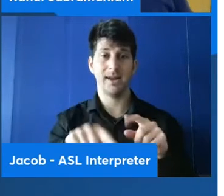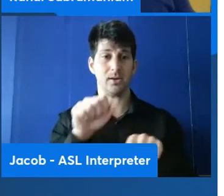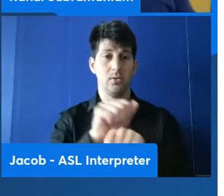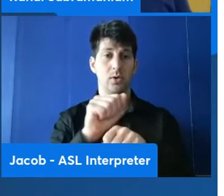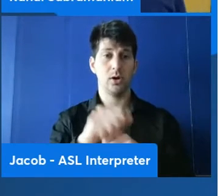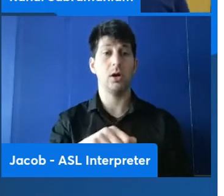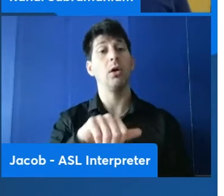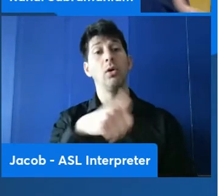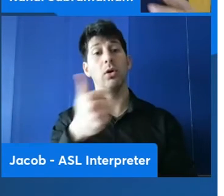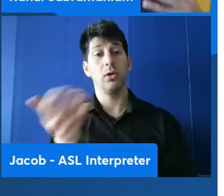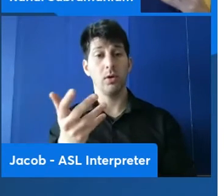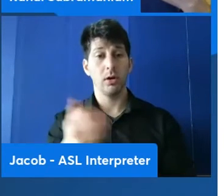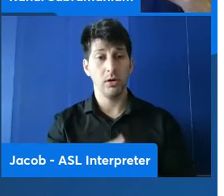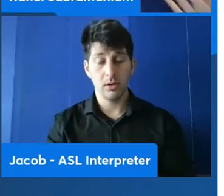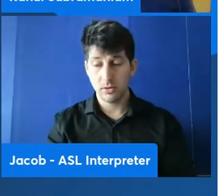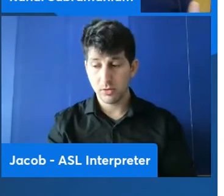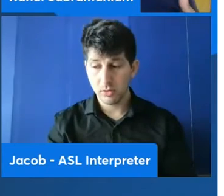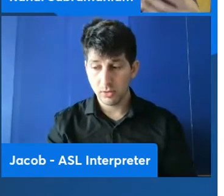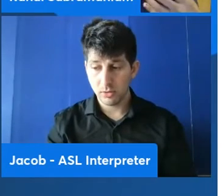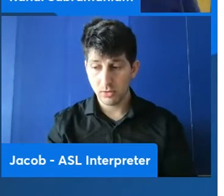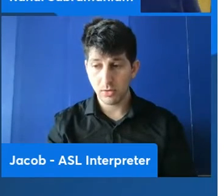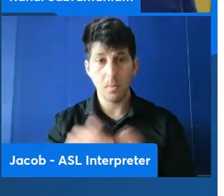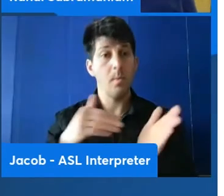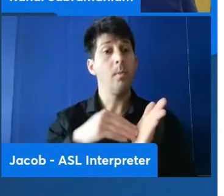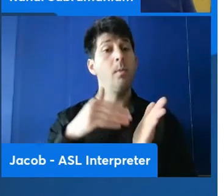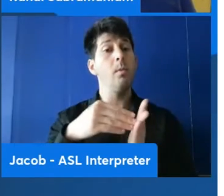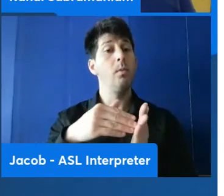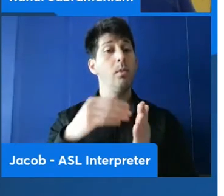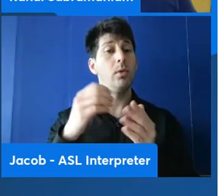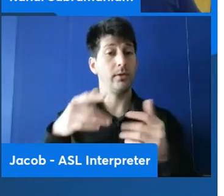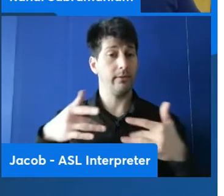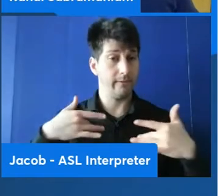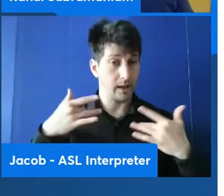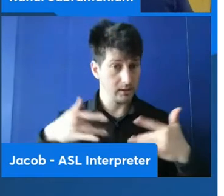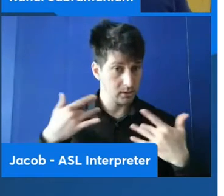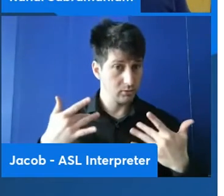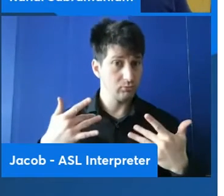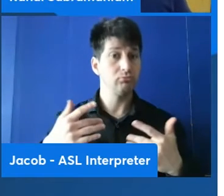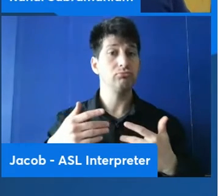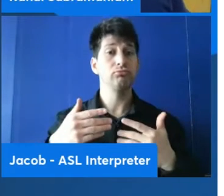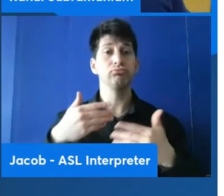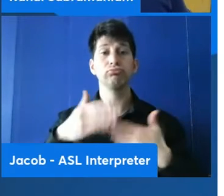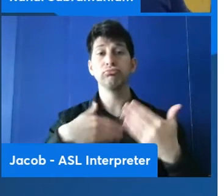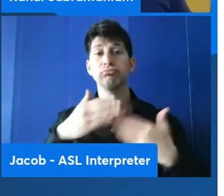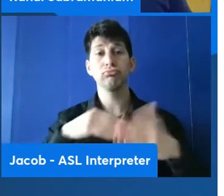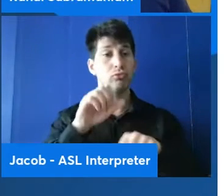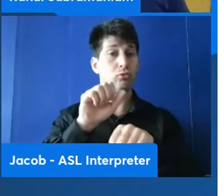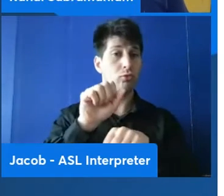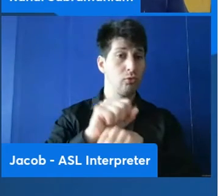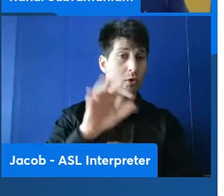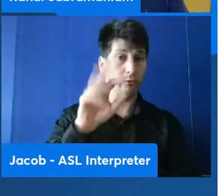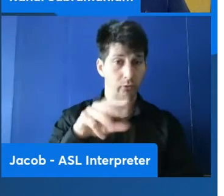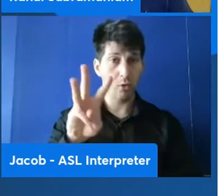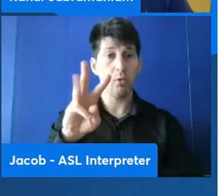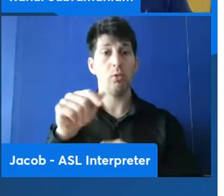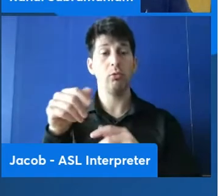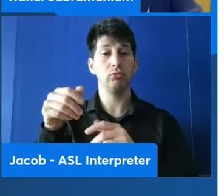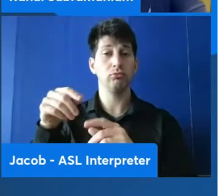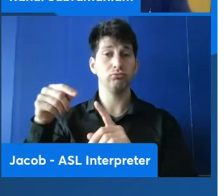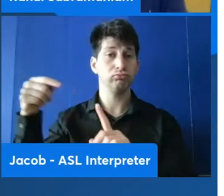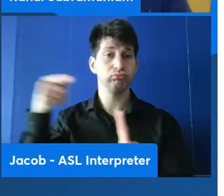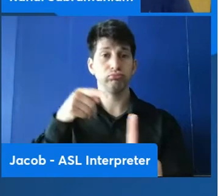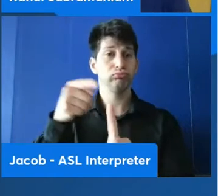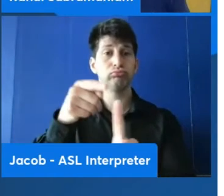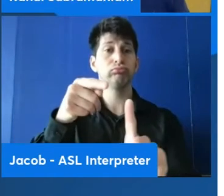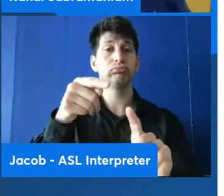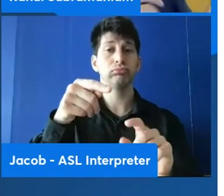thing was you're dealing with millions, if not billions of events that go through these workflows, and being able to trace things down at the level